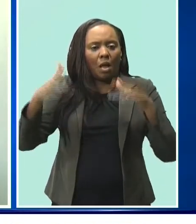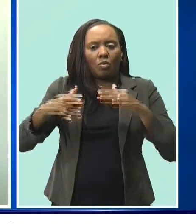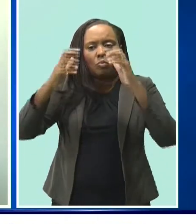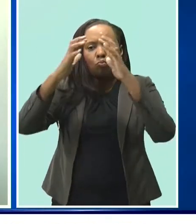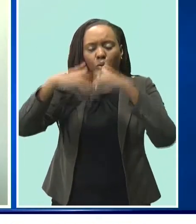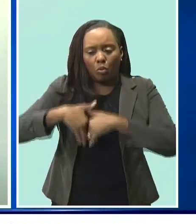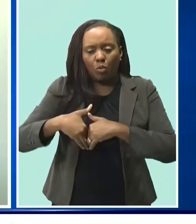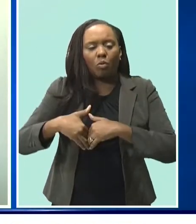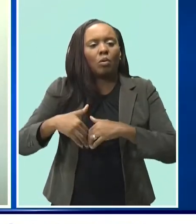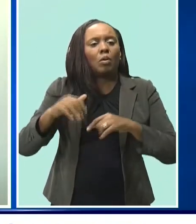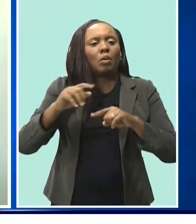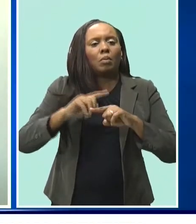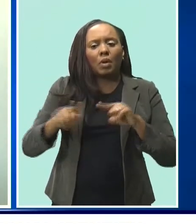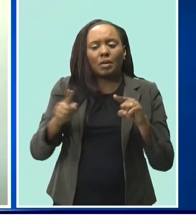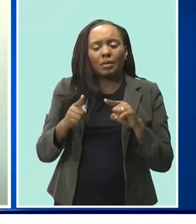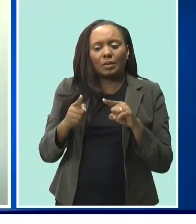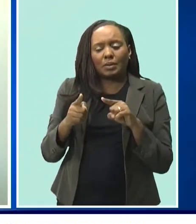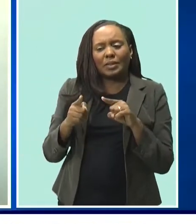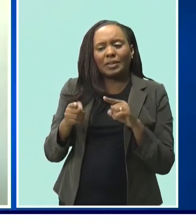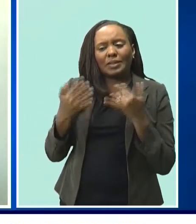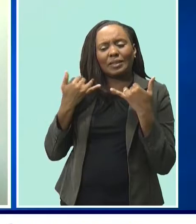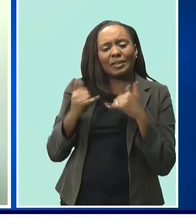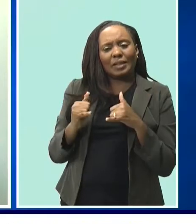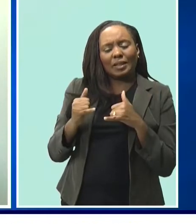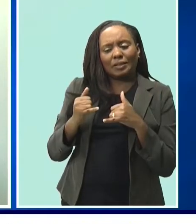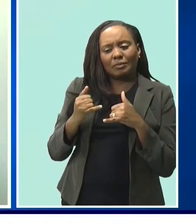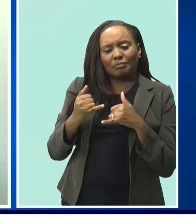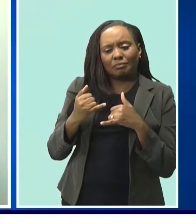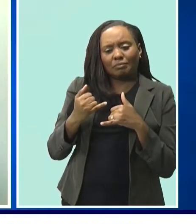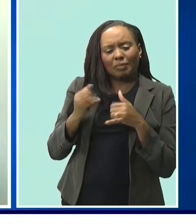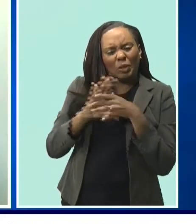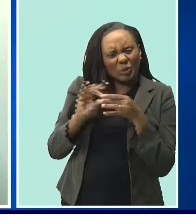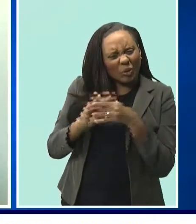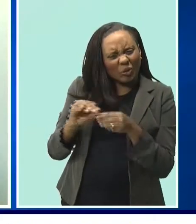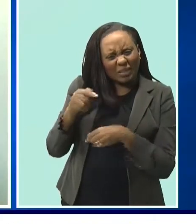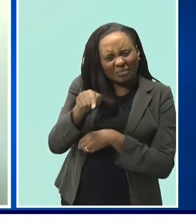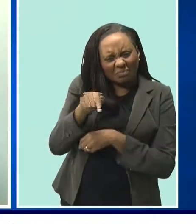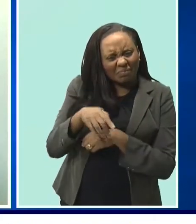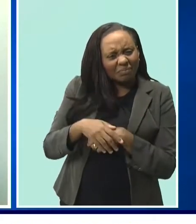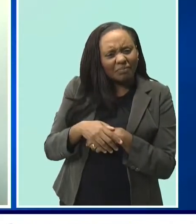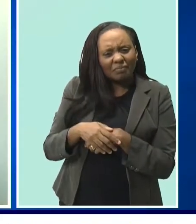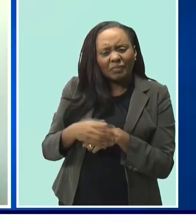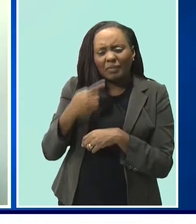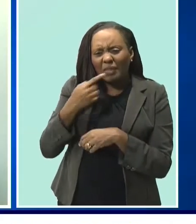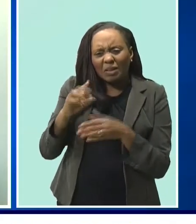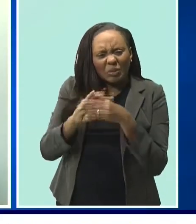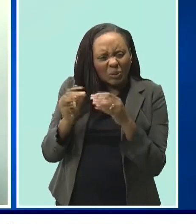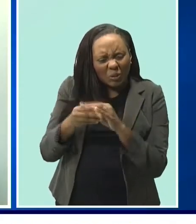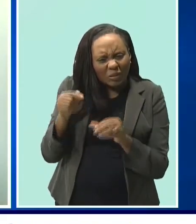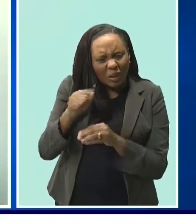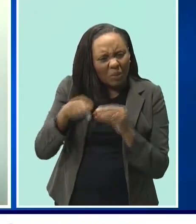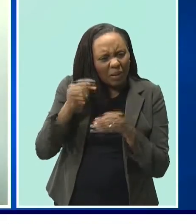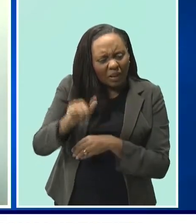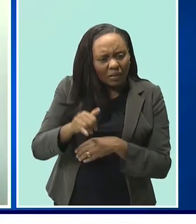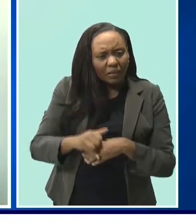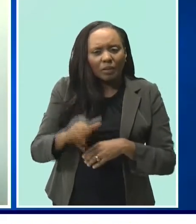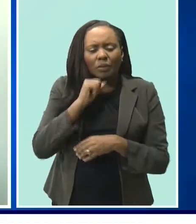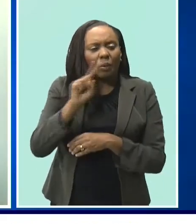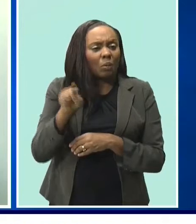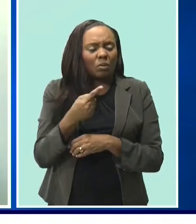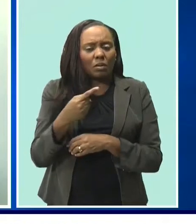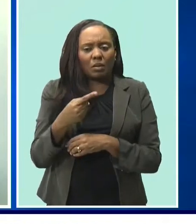were frequently breaching government's emergency directive, especially as it pertains to the use of public transportation. In